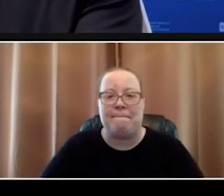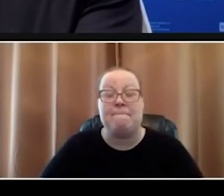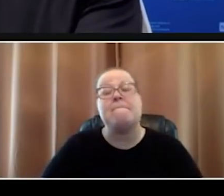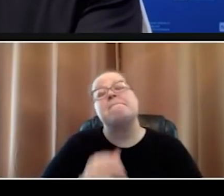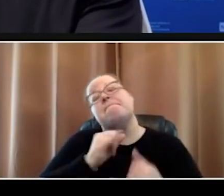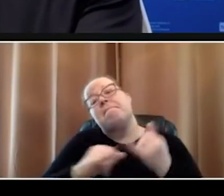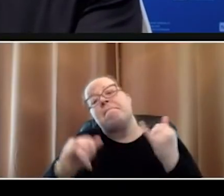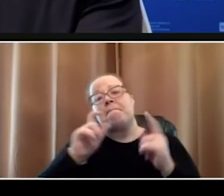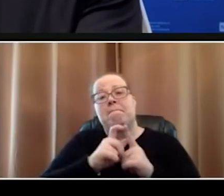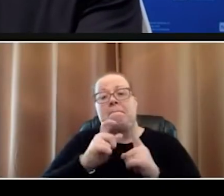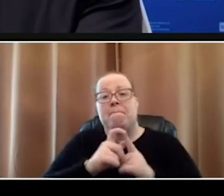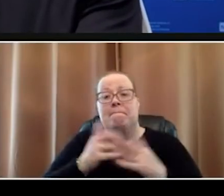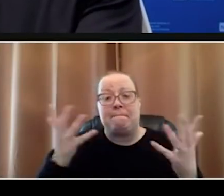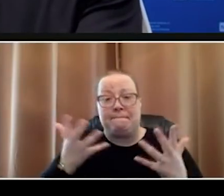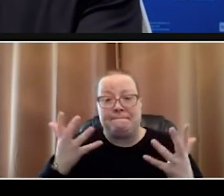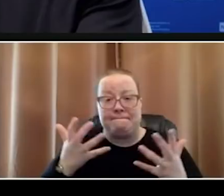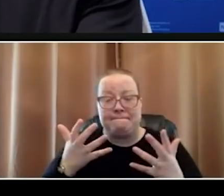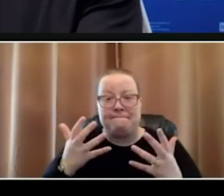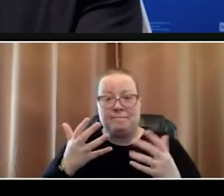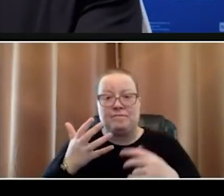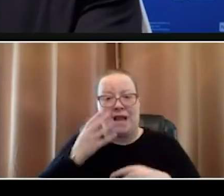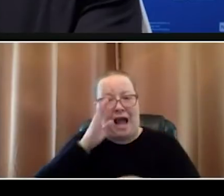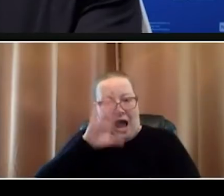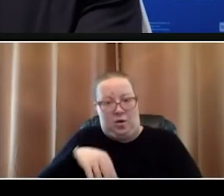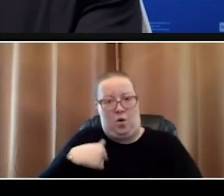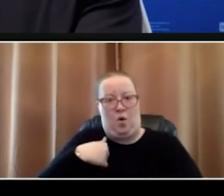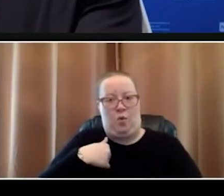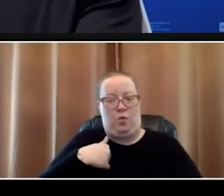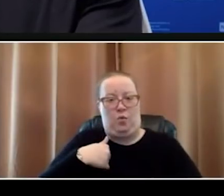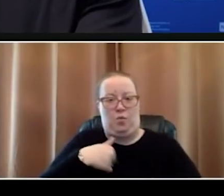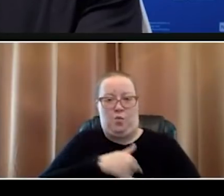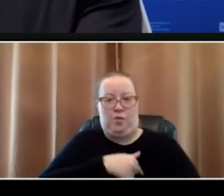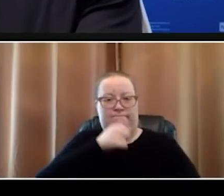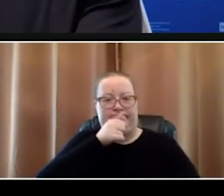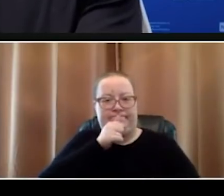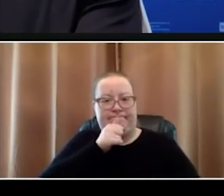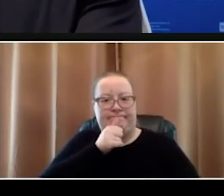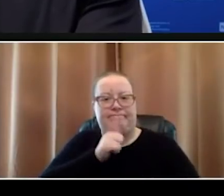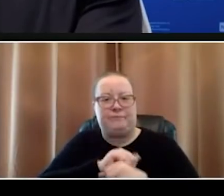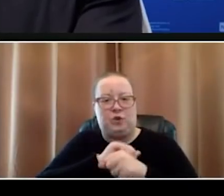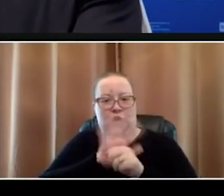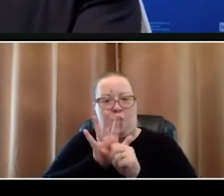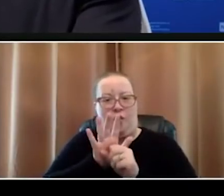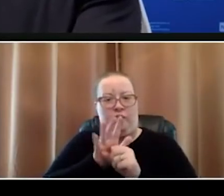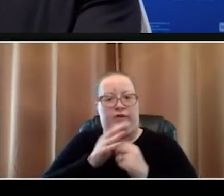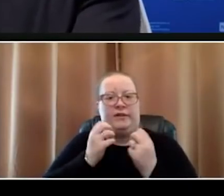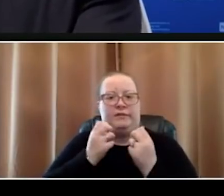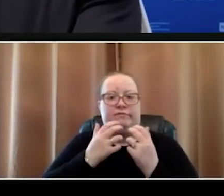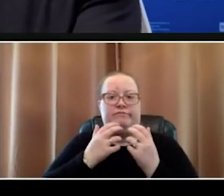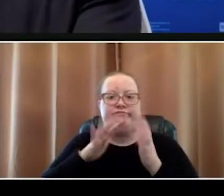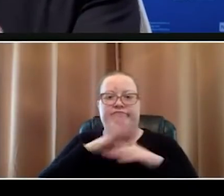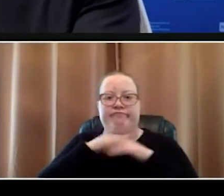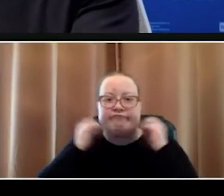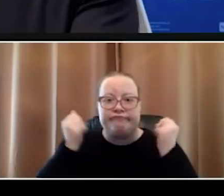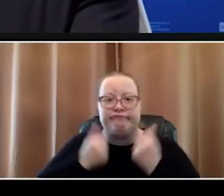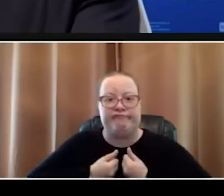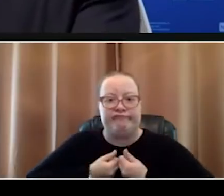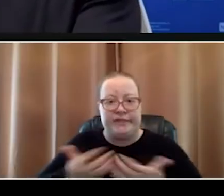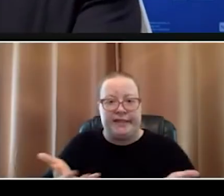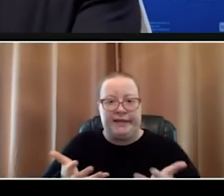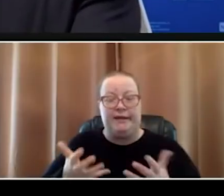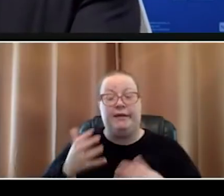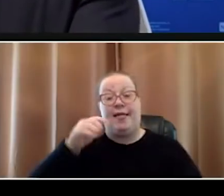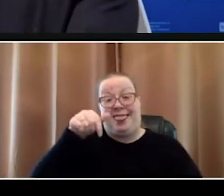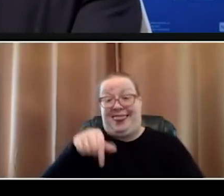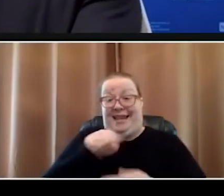want people, I know, because we're suffering from COVID fatigue in this country. This week